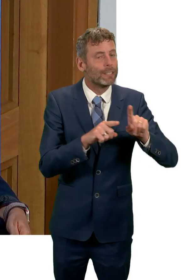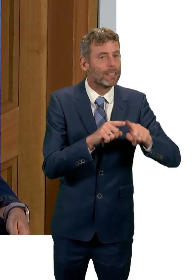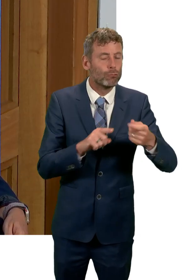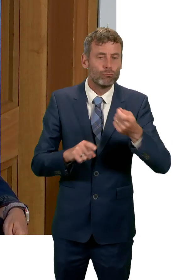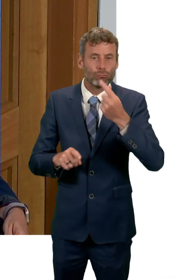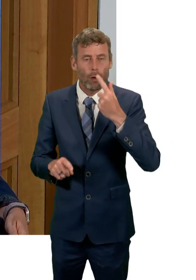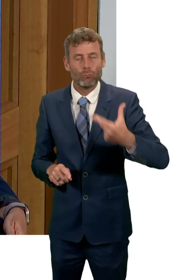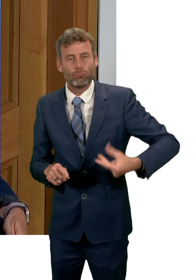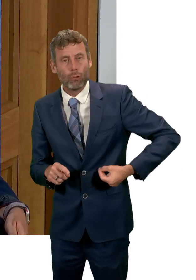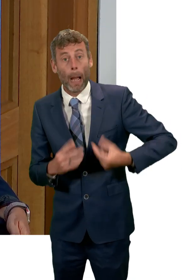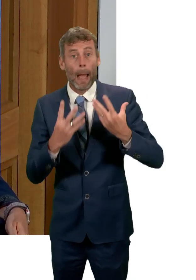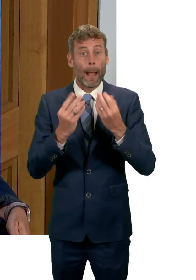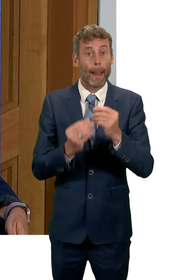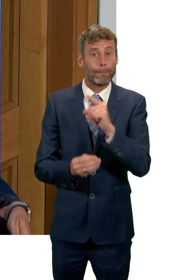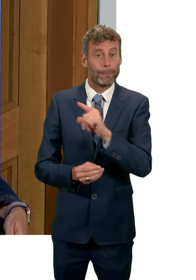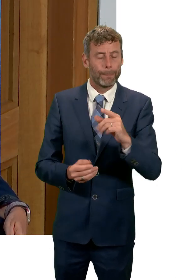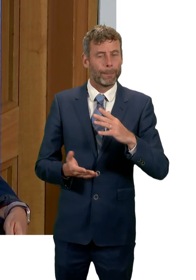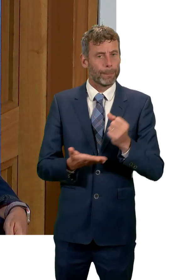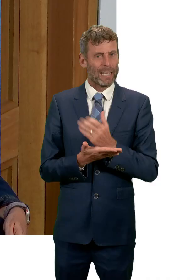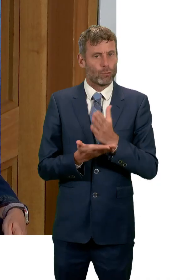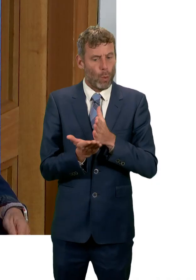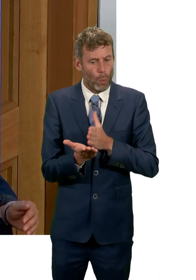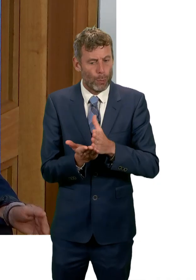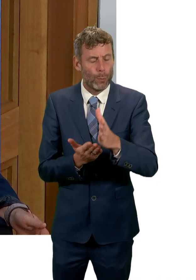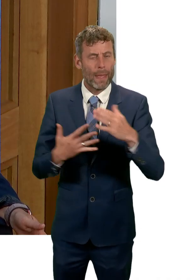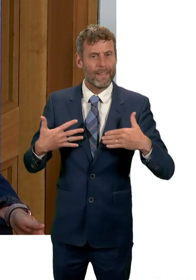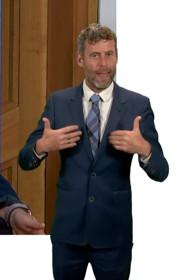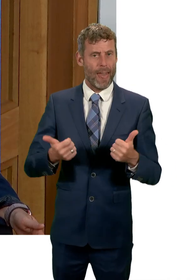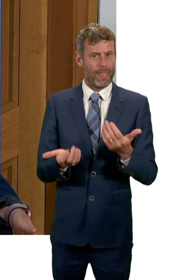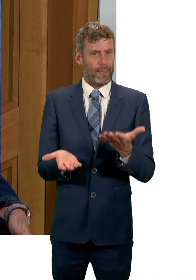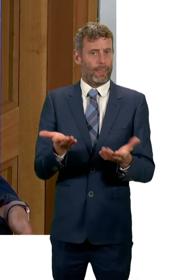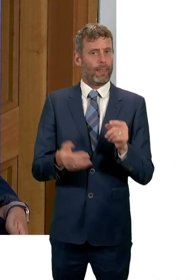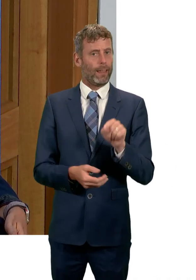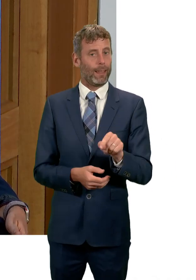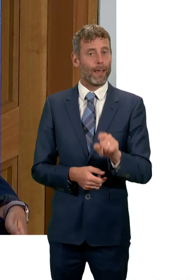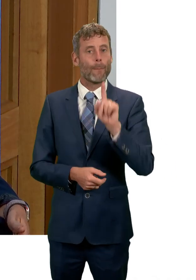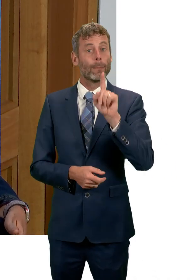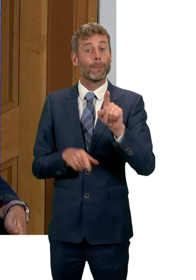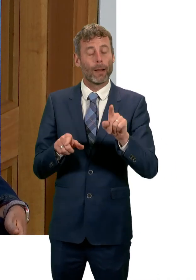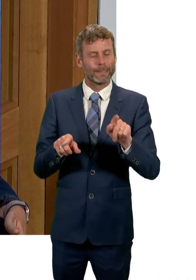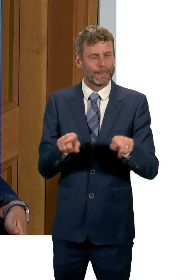be used to help people achieve a healthy weight. But at the same time, we need a public